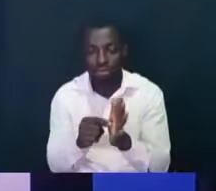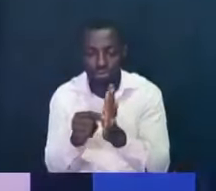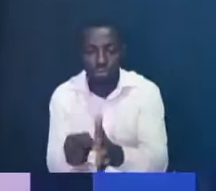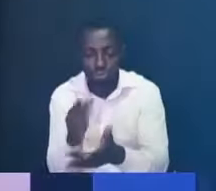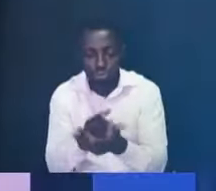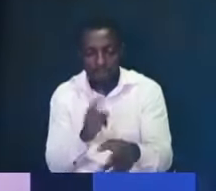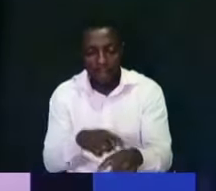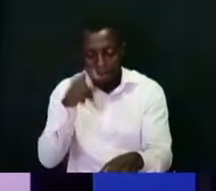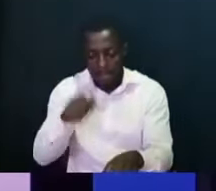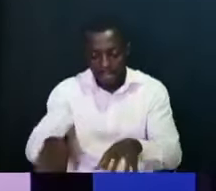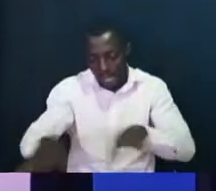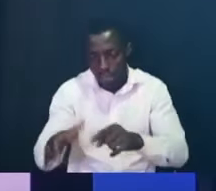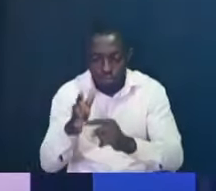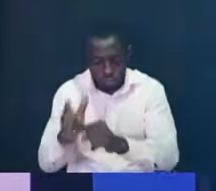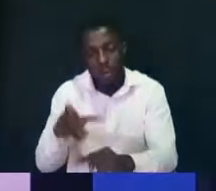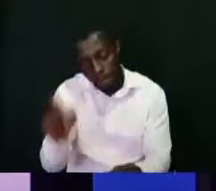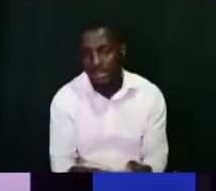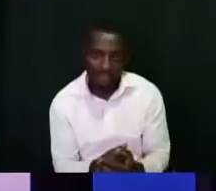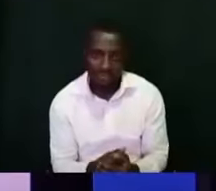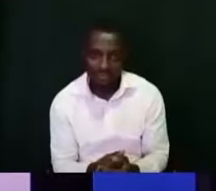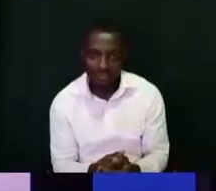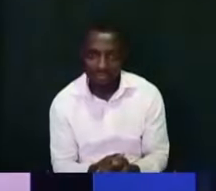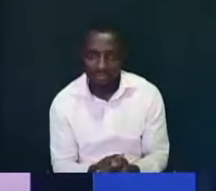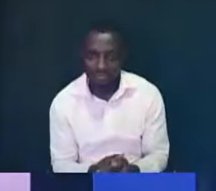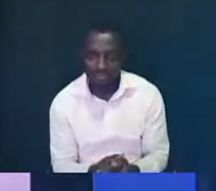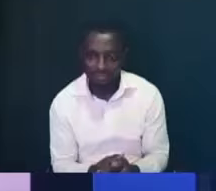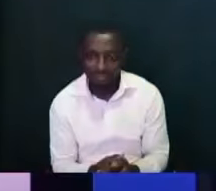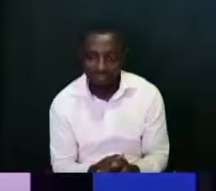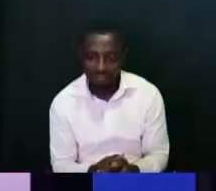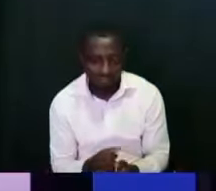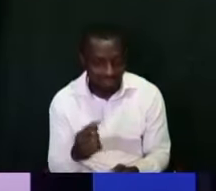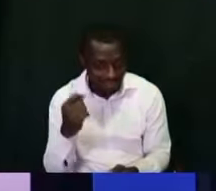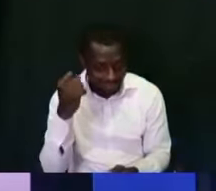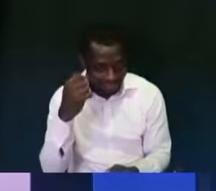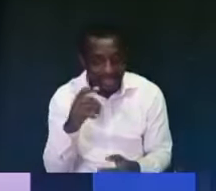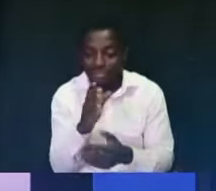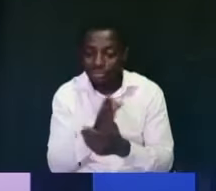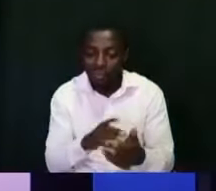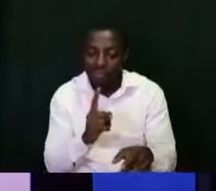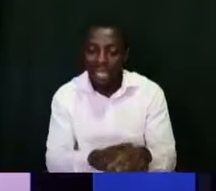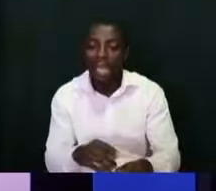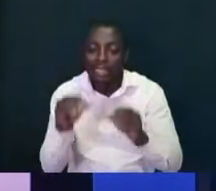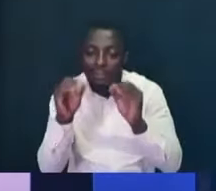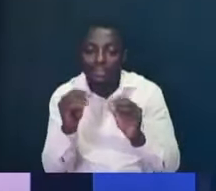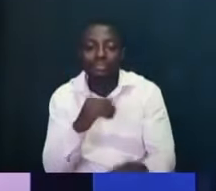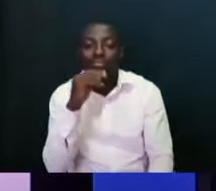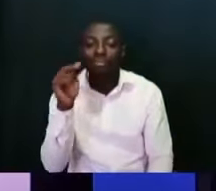Sometimes in teaching, you don't have to do too much talking.